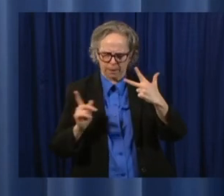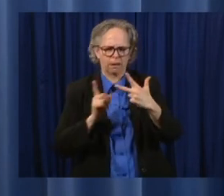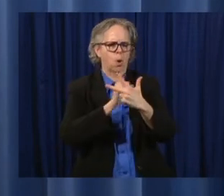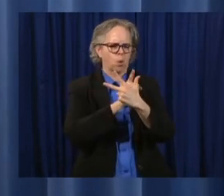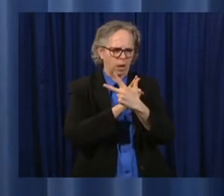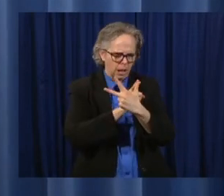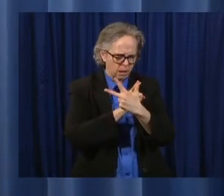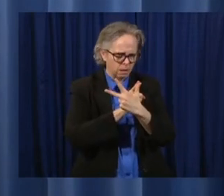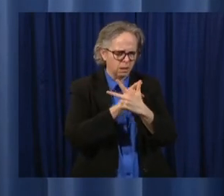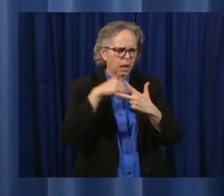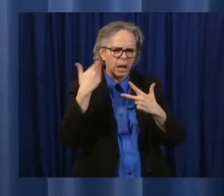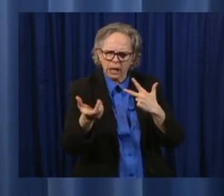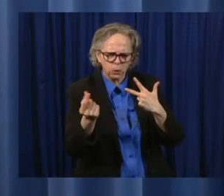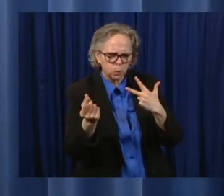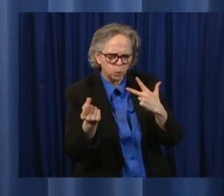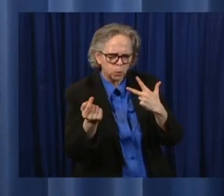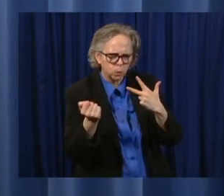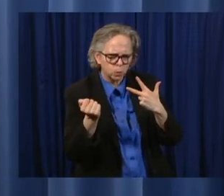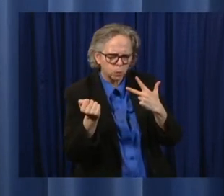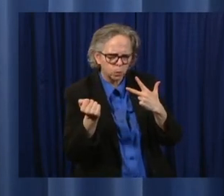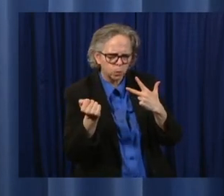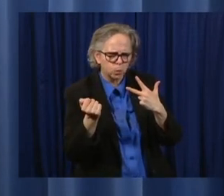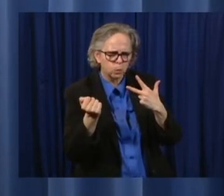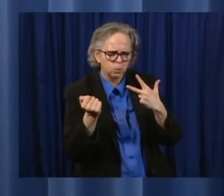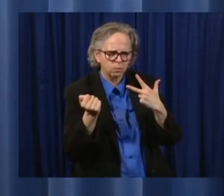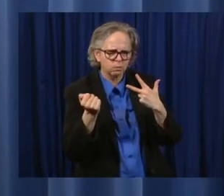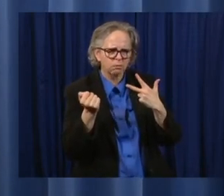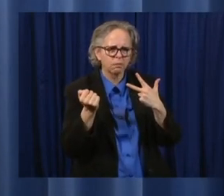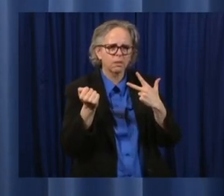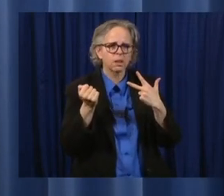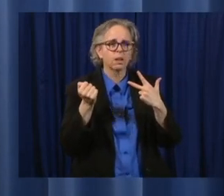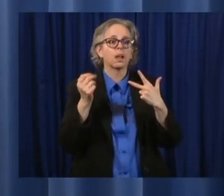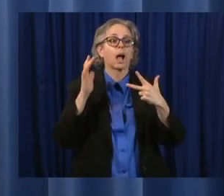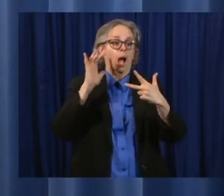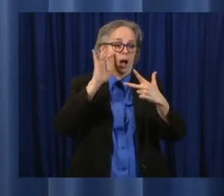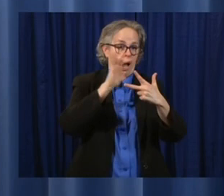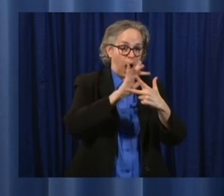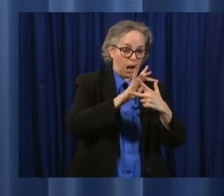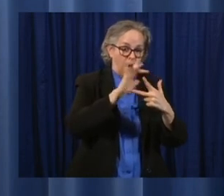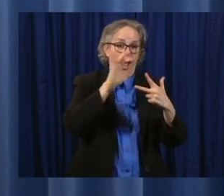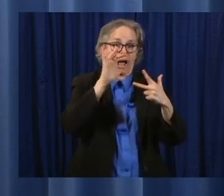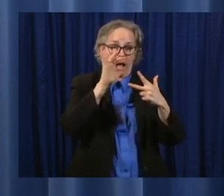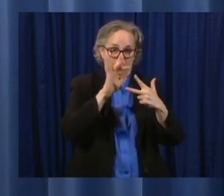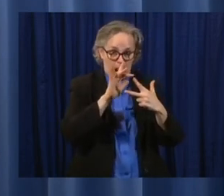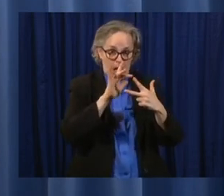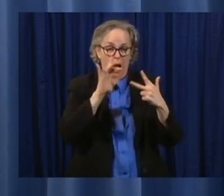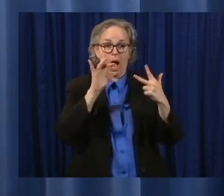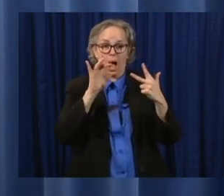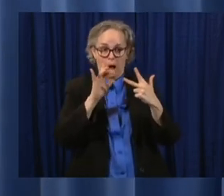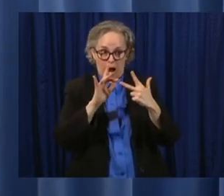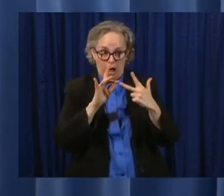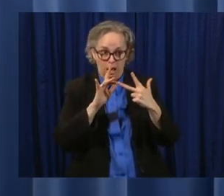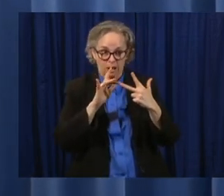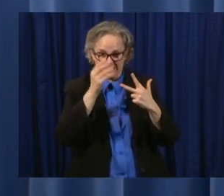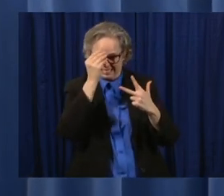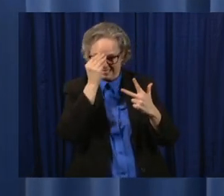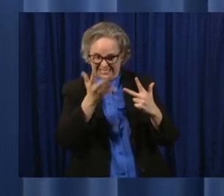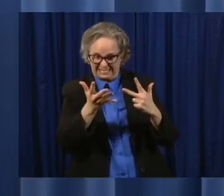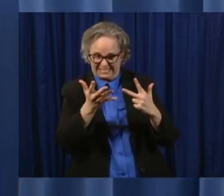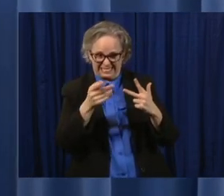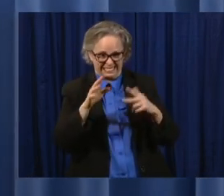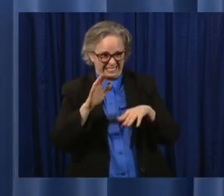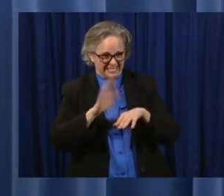next? So then there would be outreach to each of those individuals, and they would be told that, you've had contact with